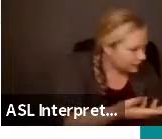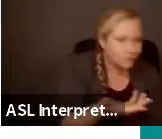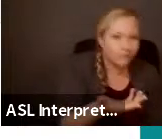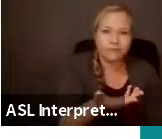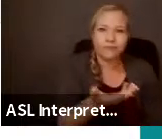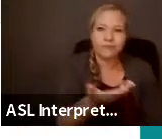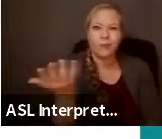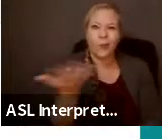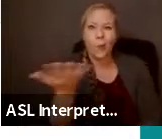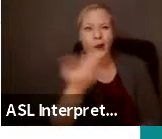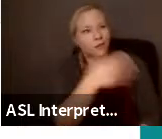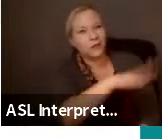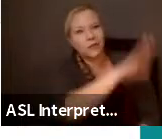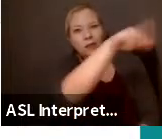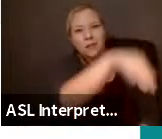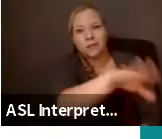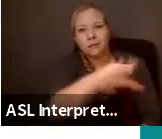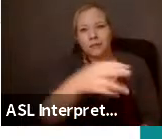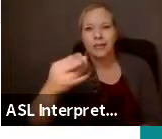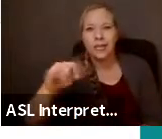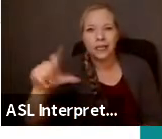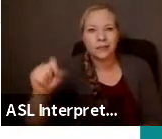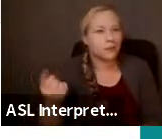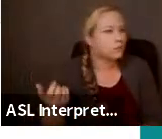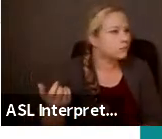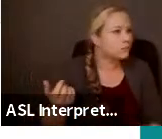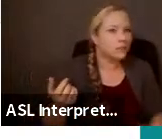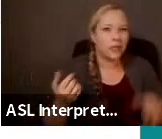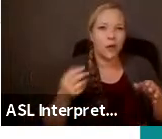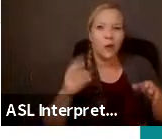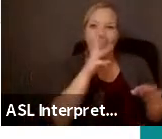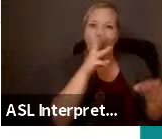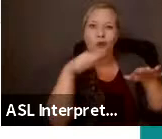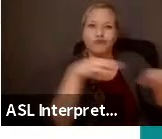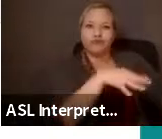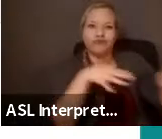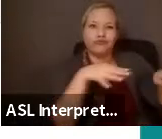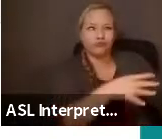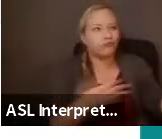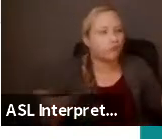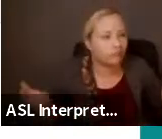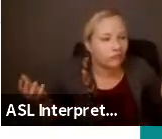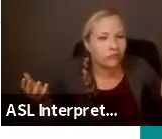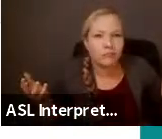Hills, Salvi Island view, right?